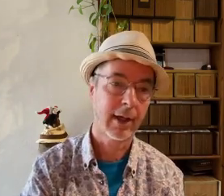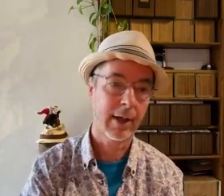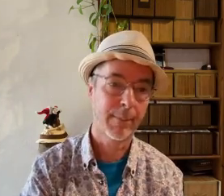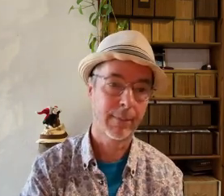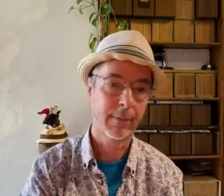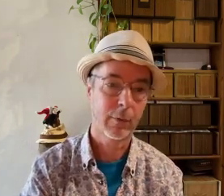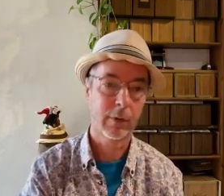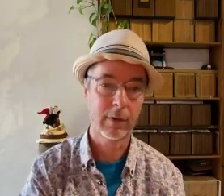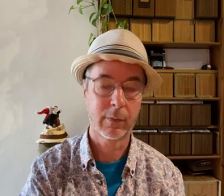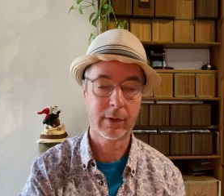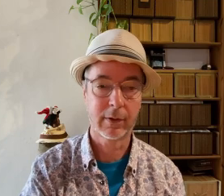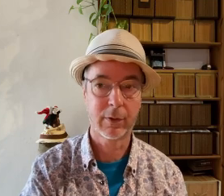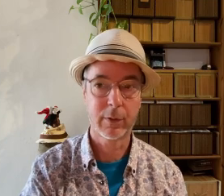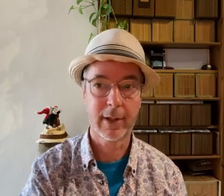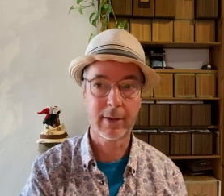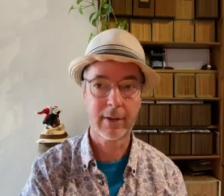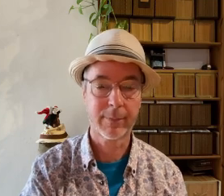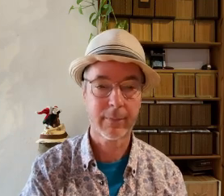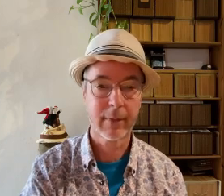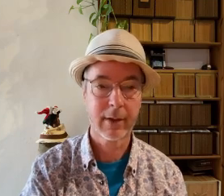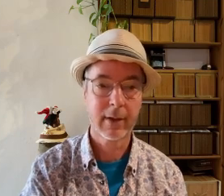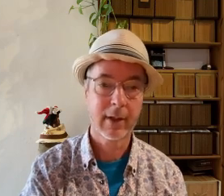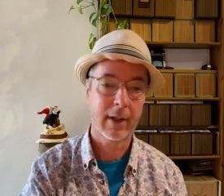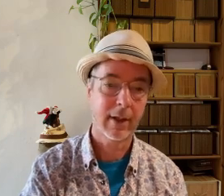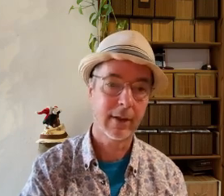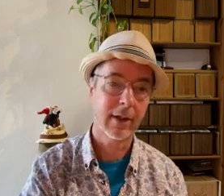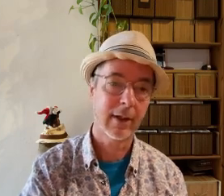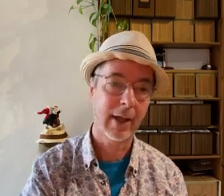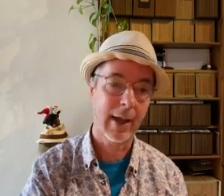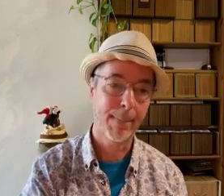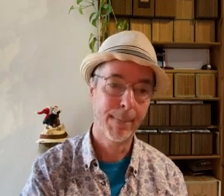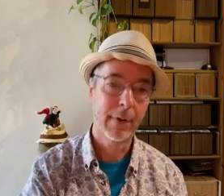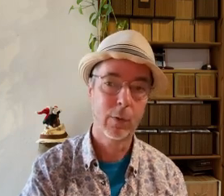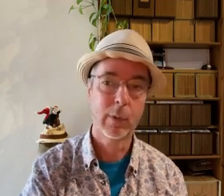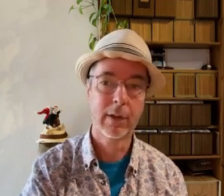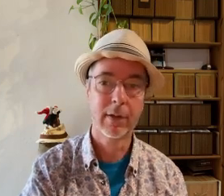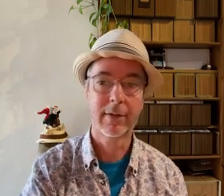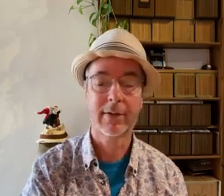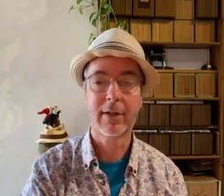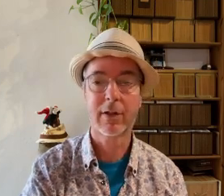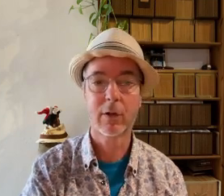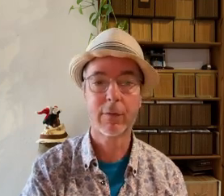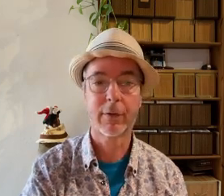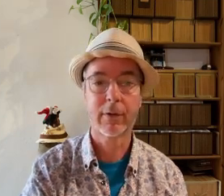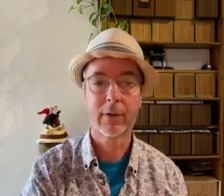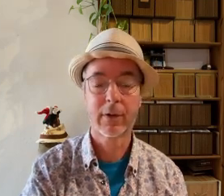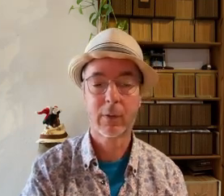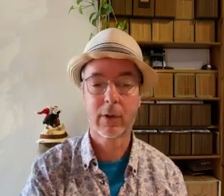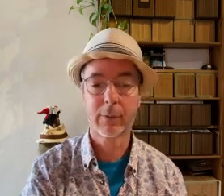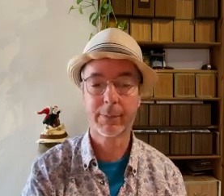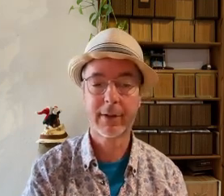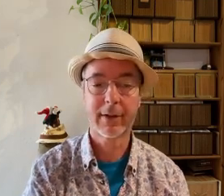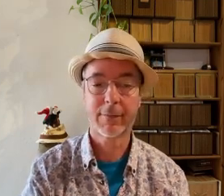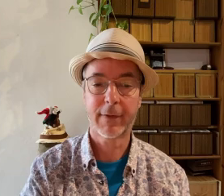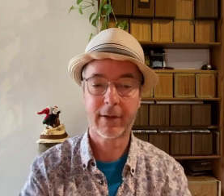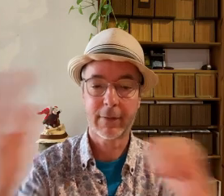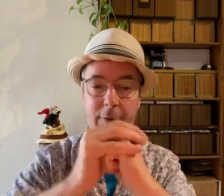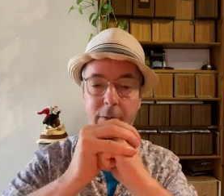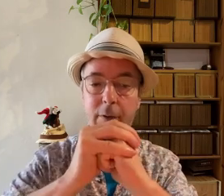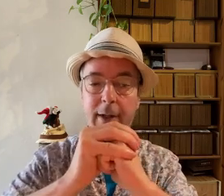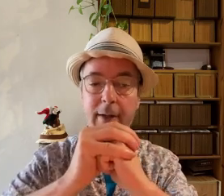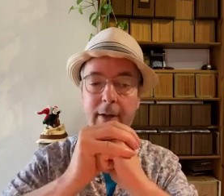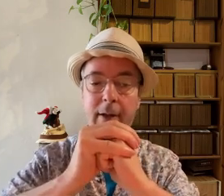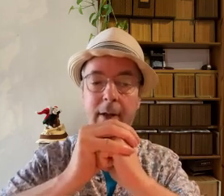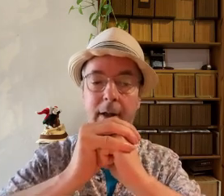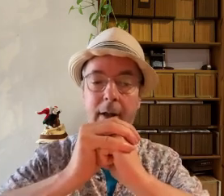So the M will do that, and the M will take over. What will be the effect if